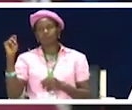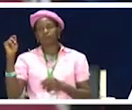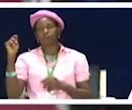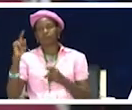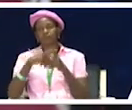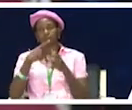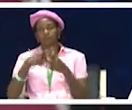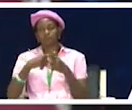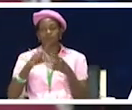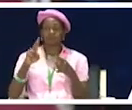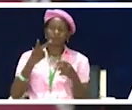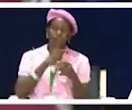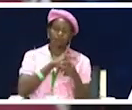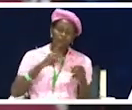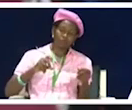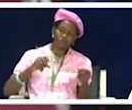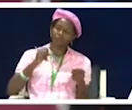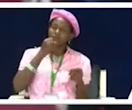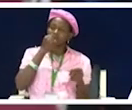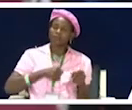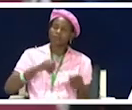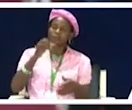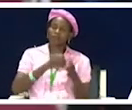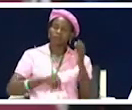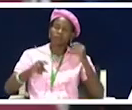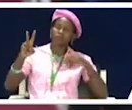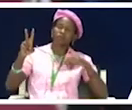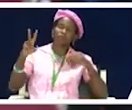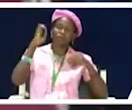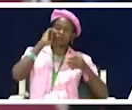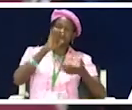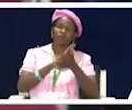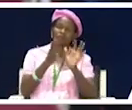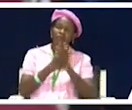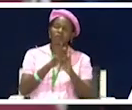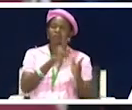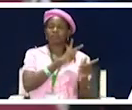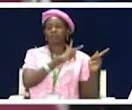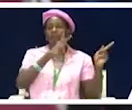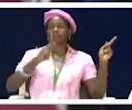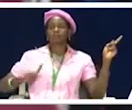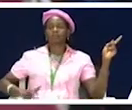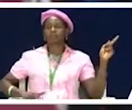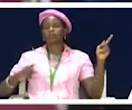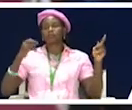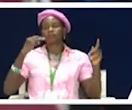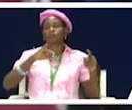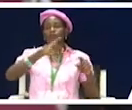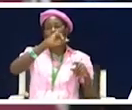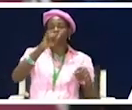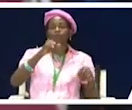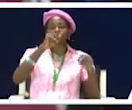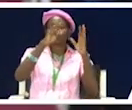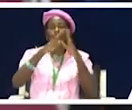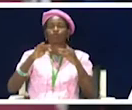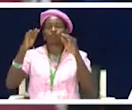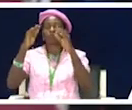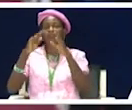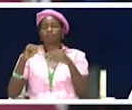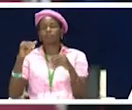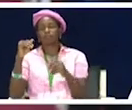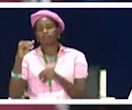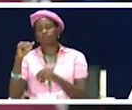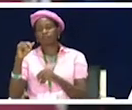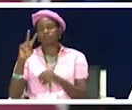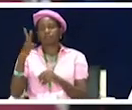Then in 2 Samuel chapter 2, he became the king of Judah.